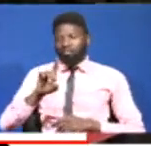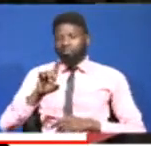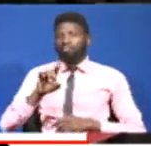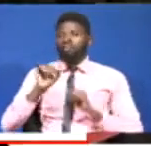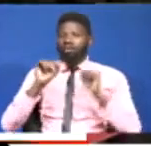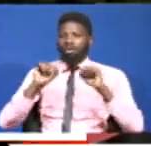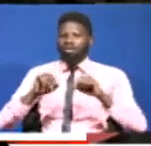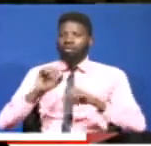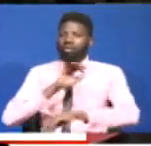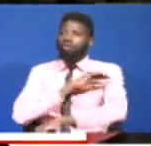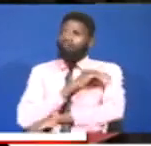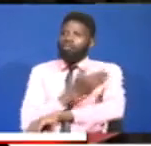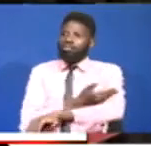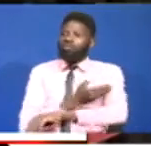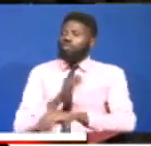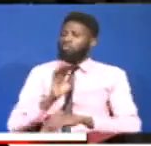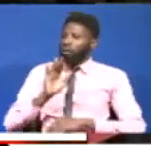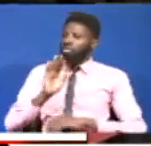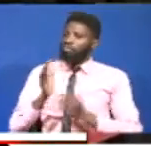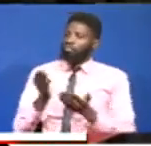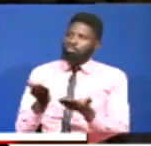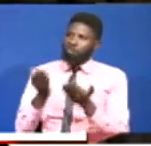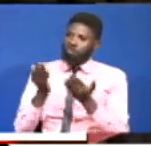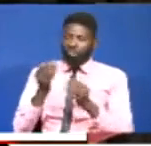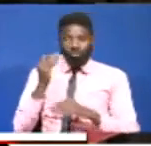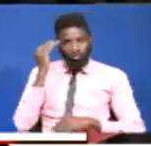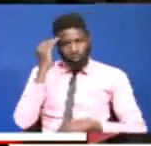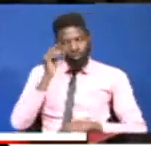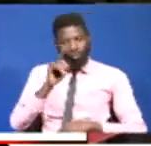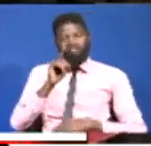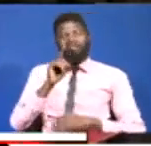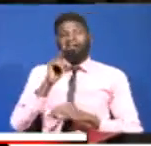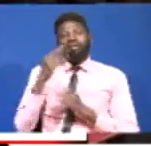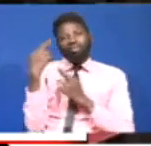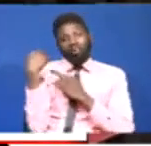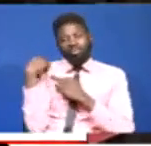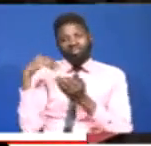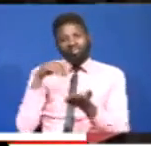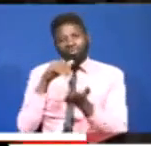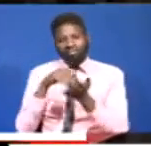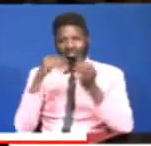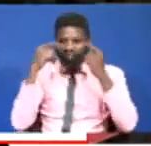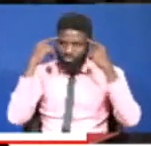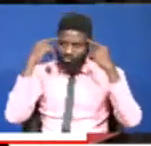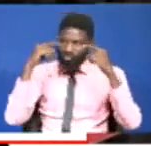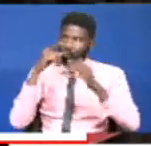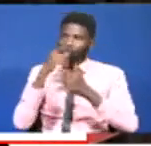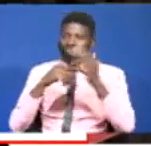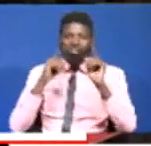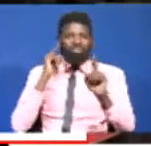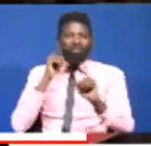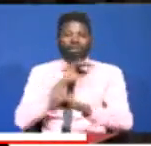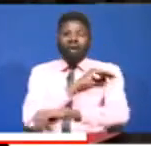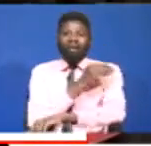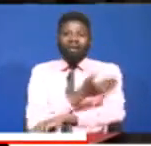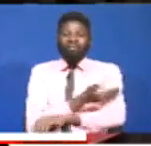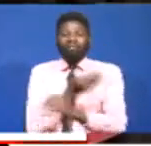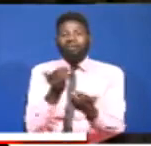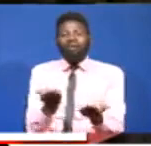to note one of the core mandates for the Centre of Excellence of this excellence is to capacity build and